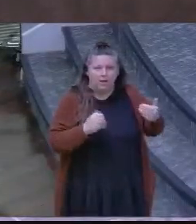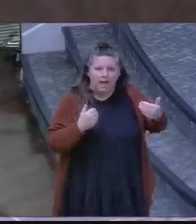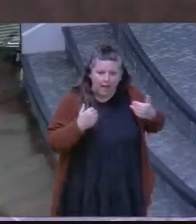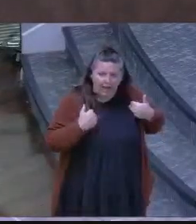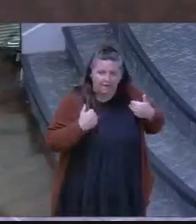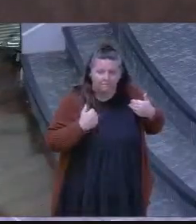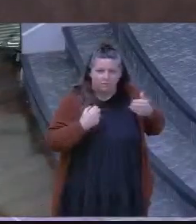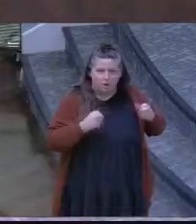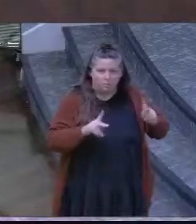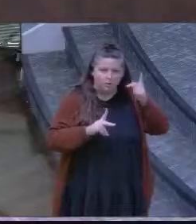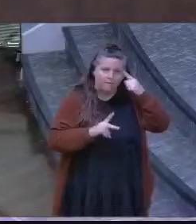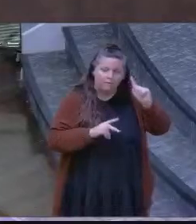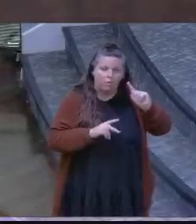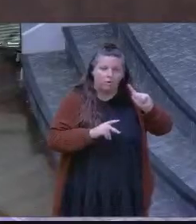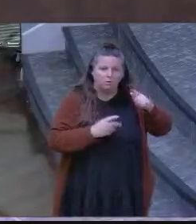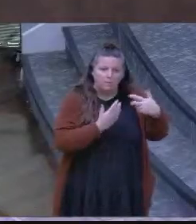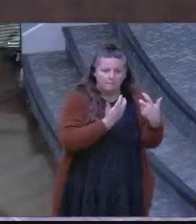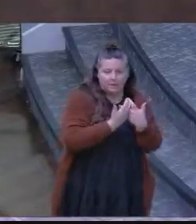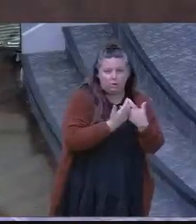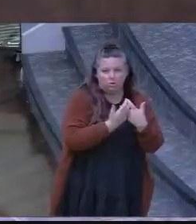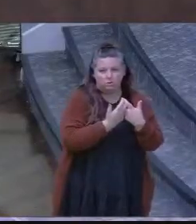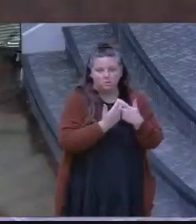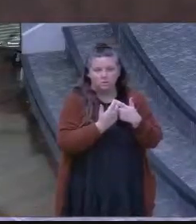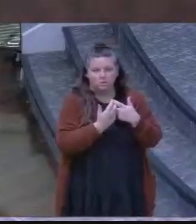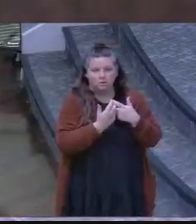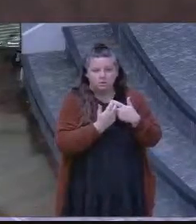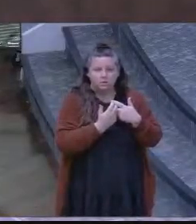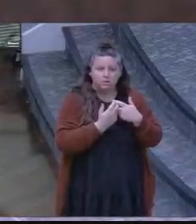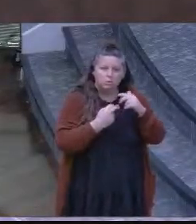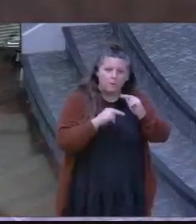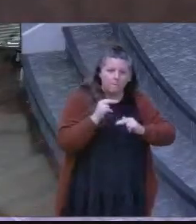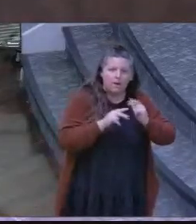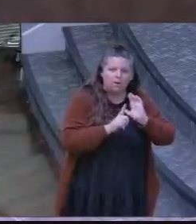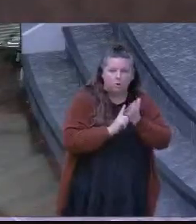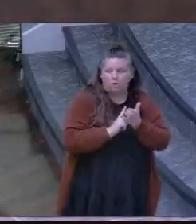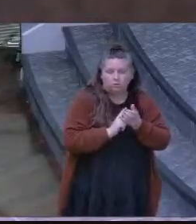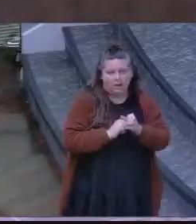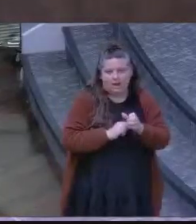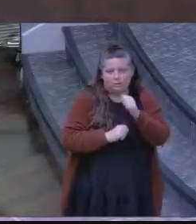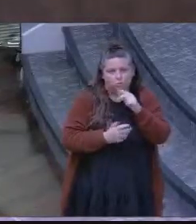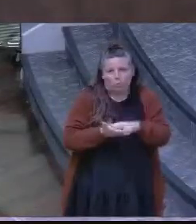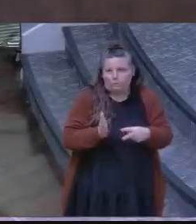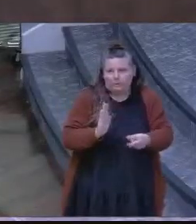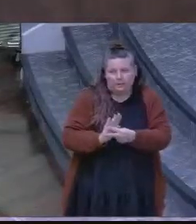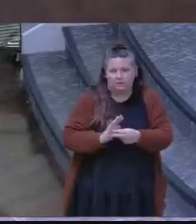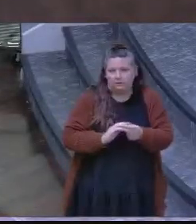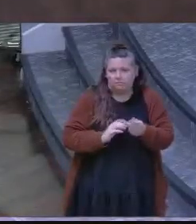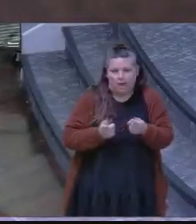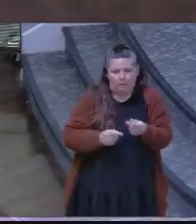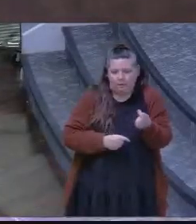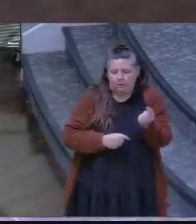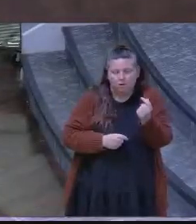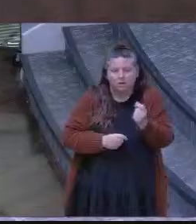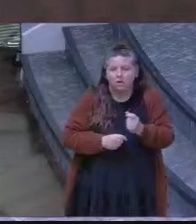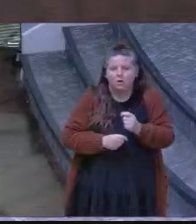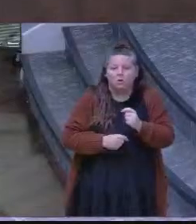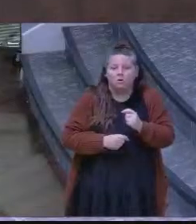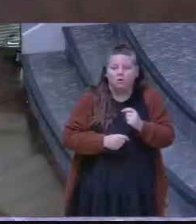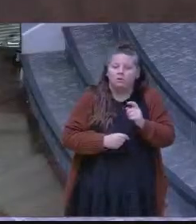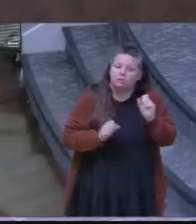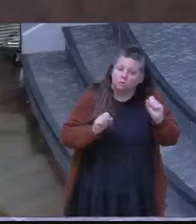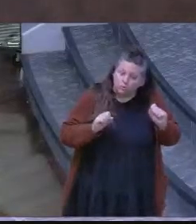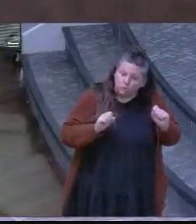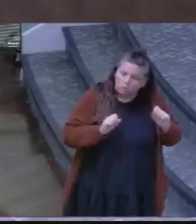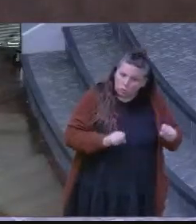culture. I'm not saying like build it tomorrow, but there really could be a culture where when a person has to be